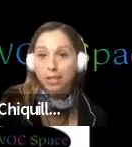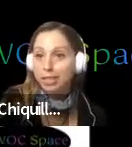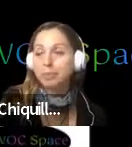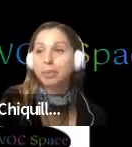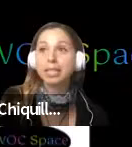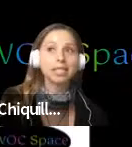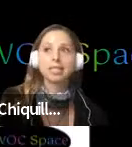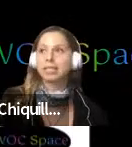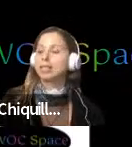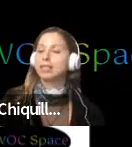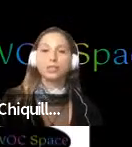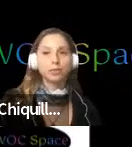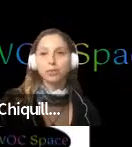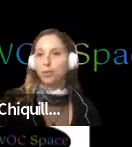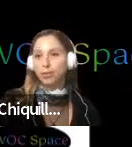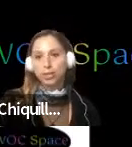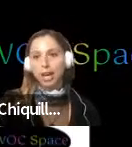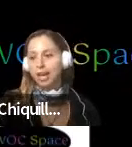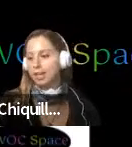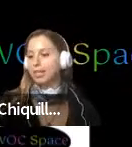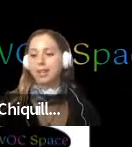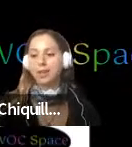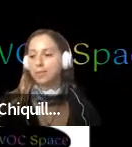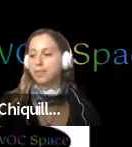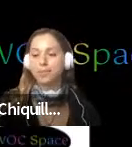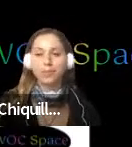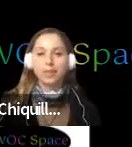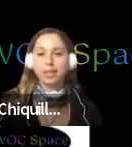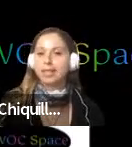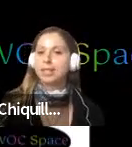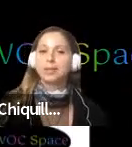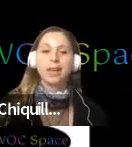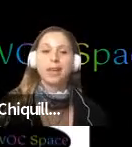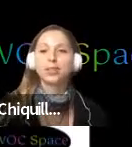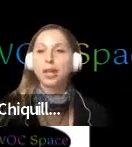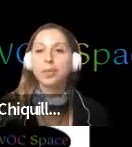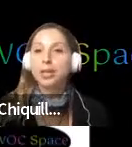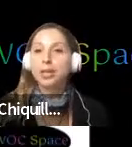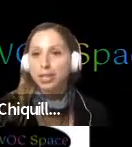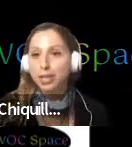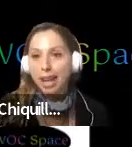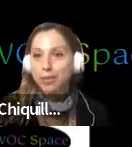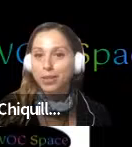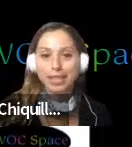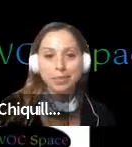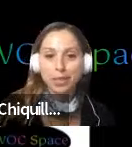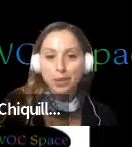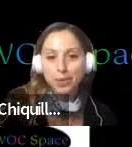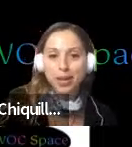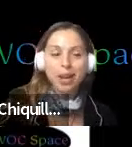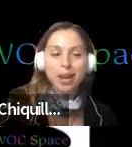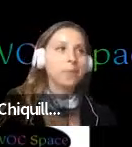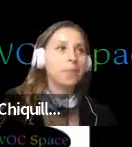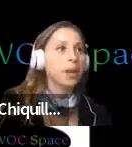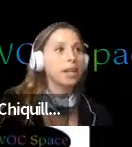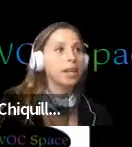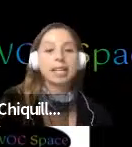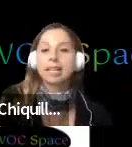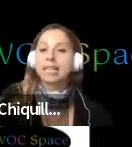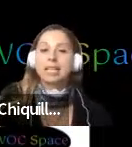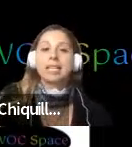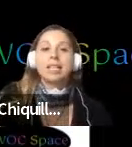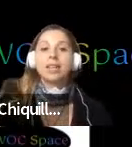any questions, please don't feel shy and try to put them in the chat and we'll get them to you.